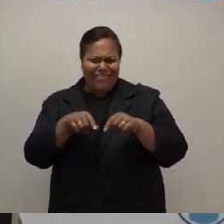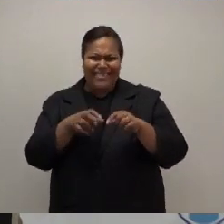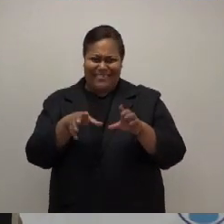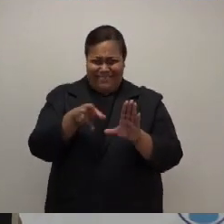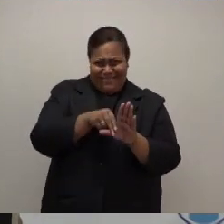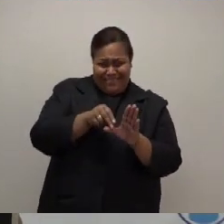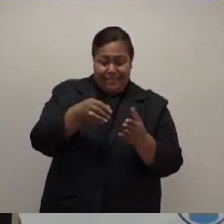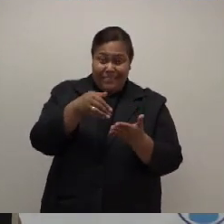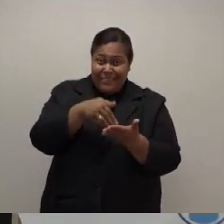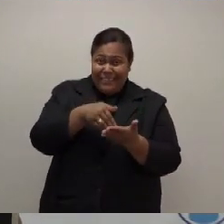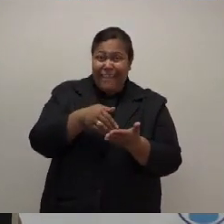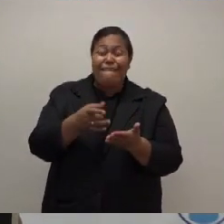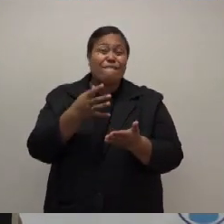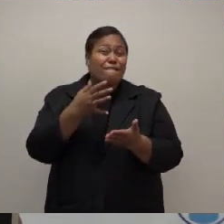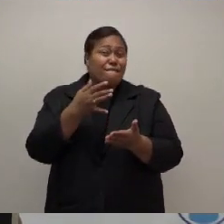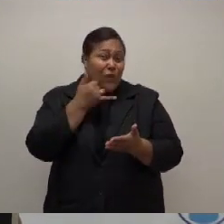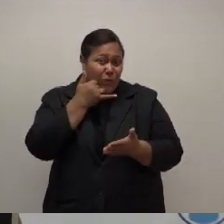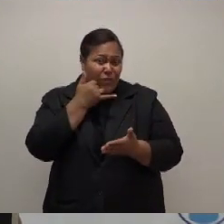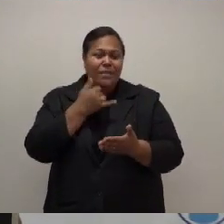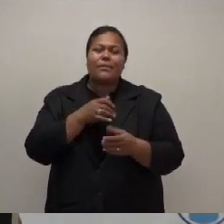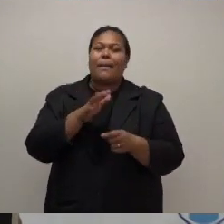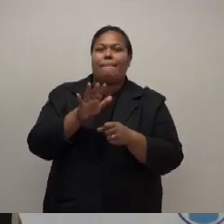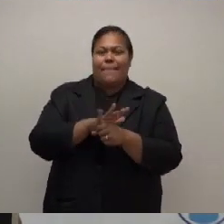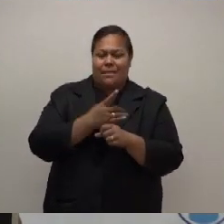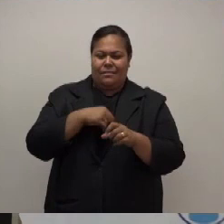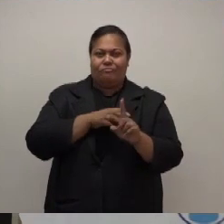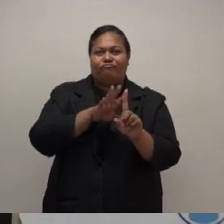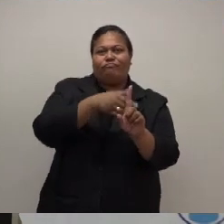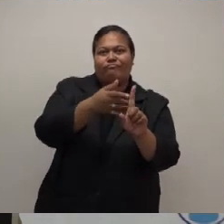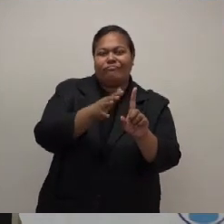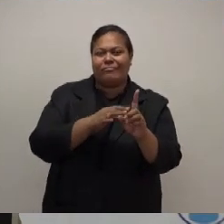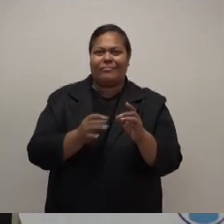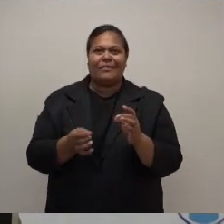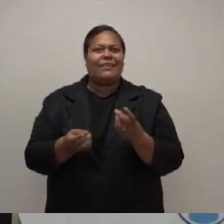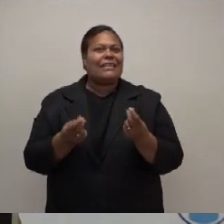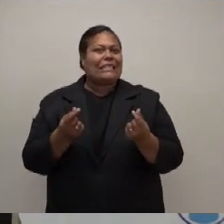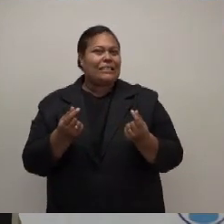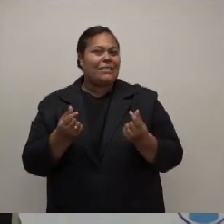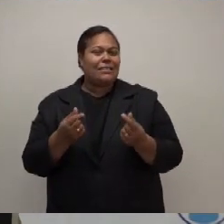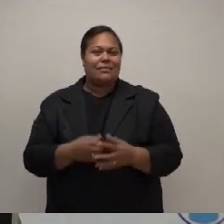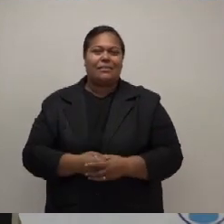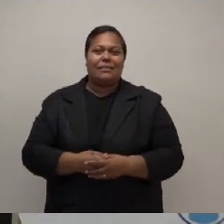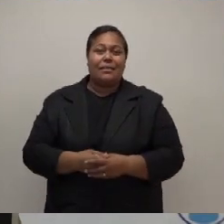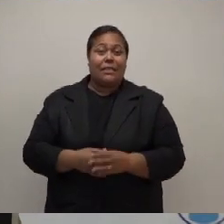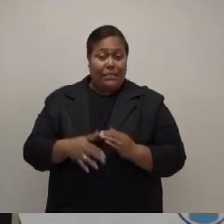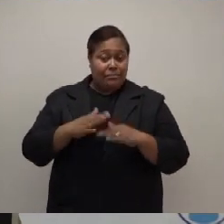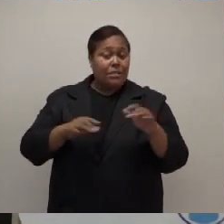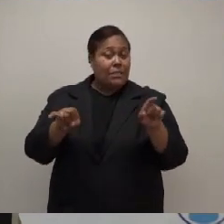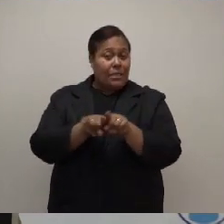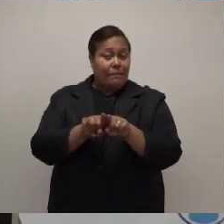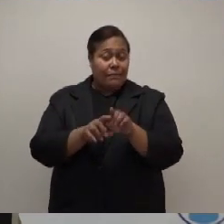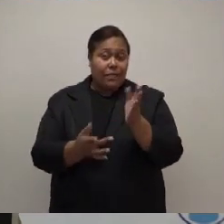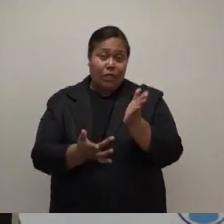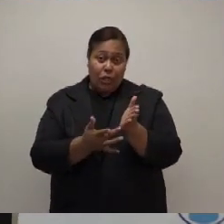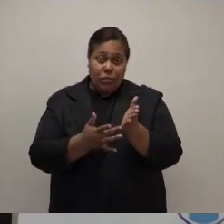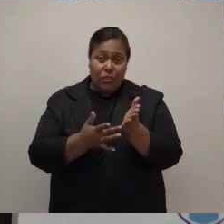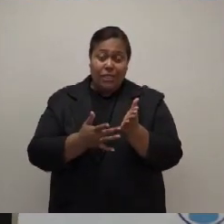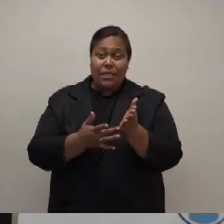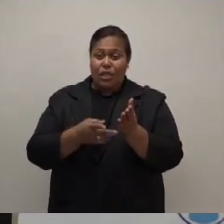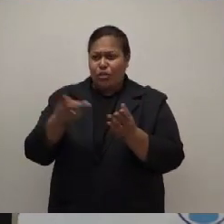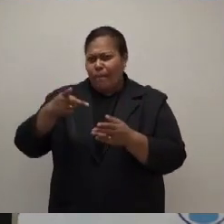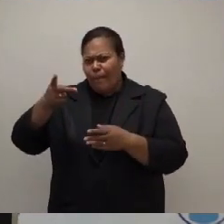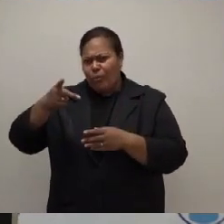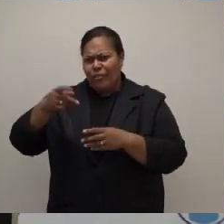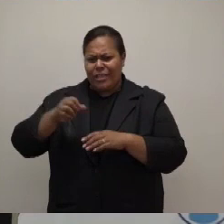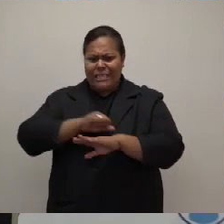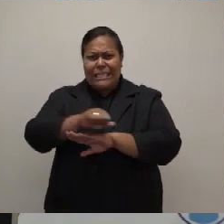much faster and more accurate. It's built on the very same technology that both Singapore and